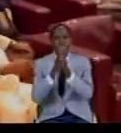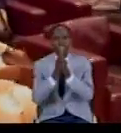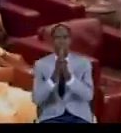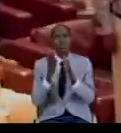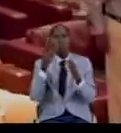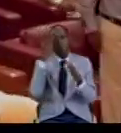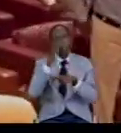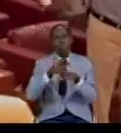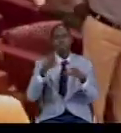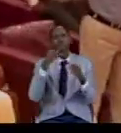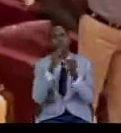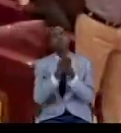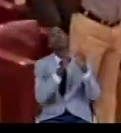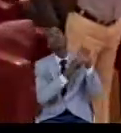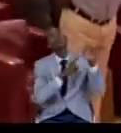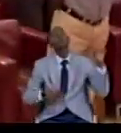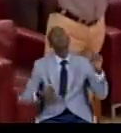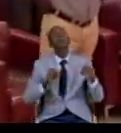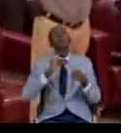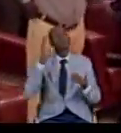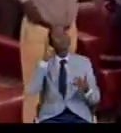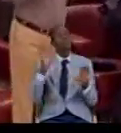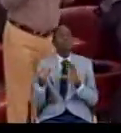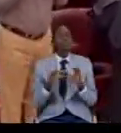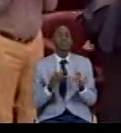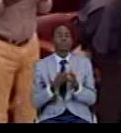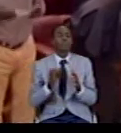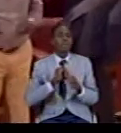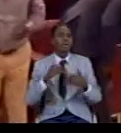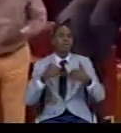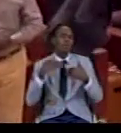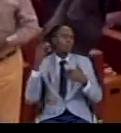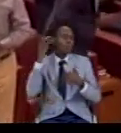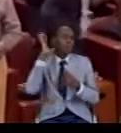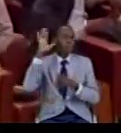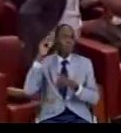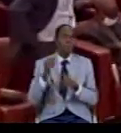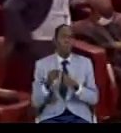say, Lord, I will do it. I've heard your word.